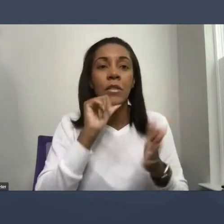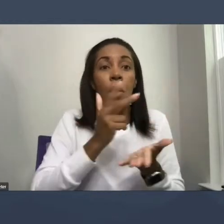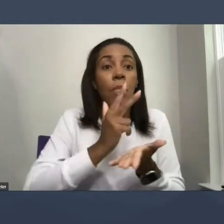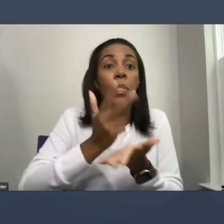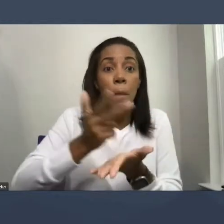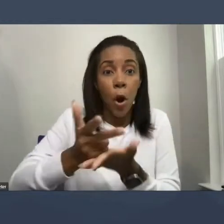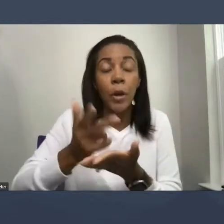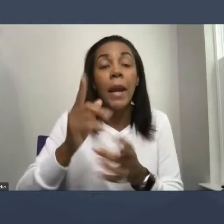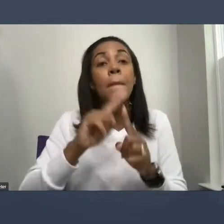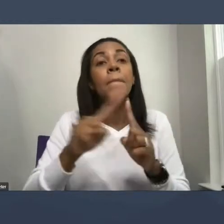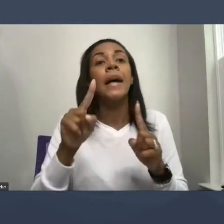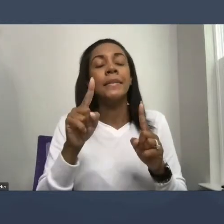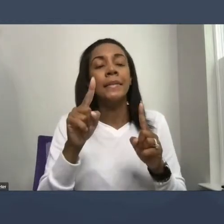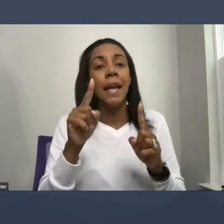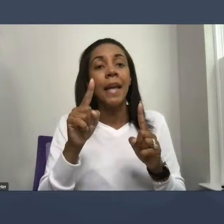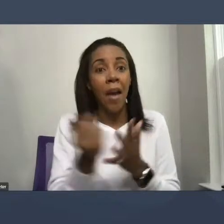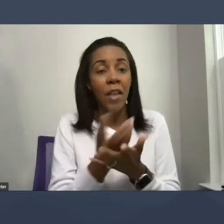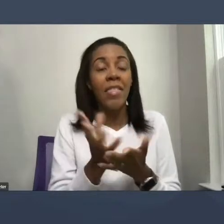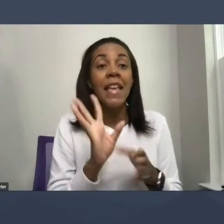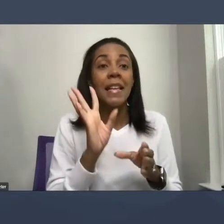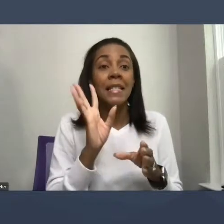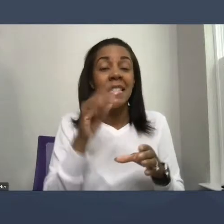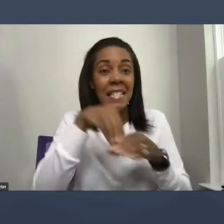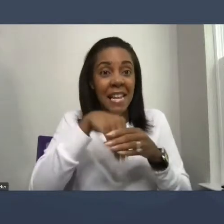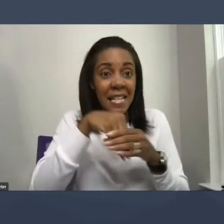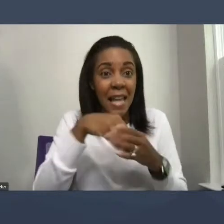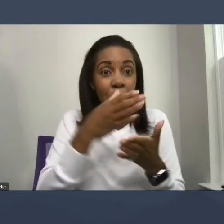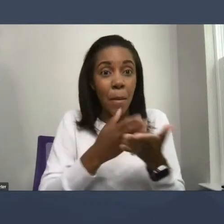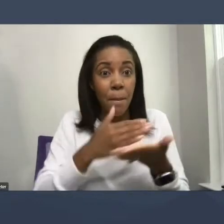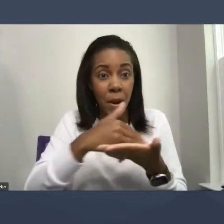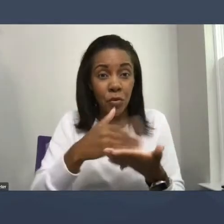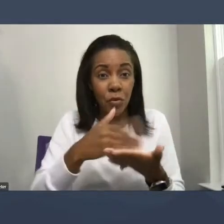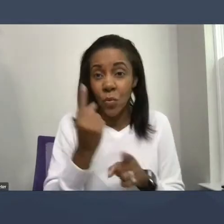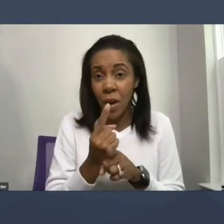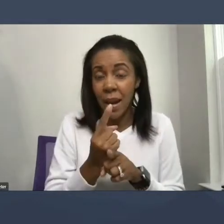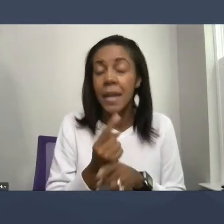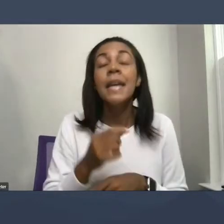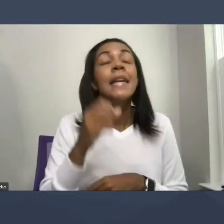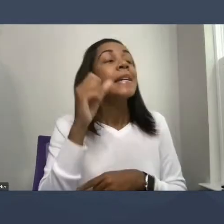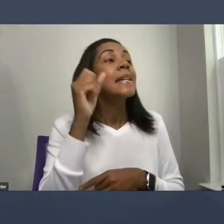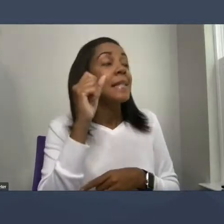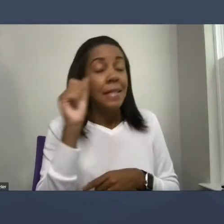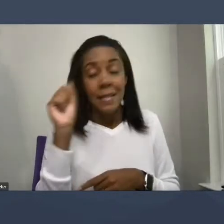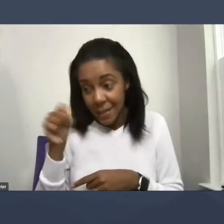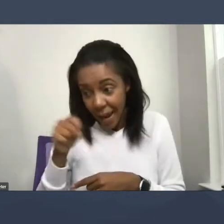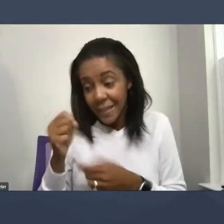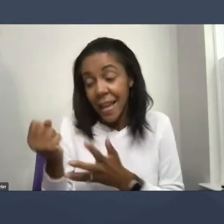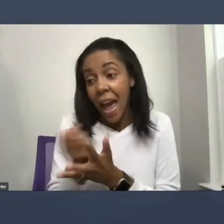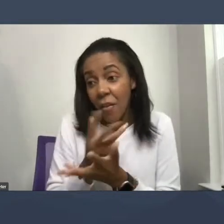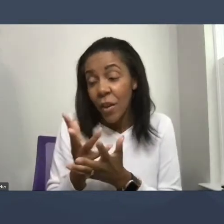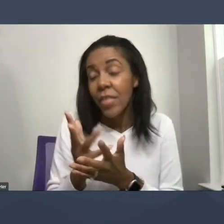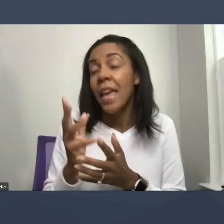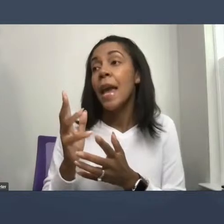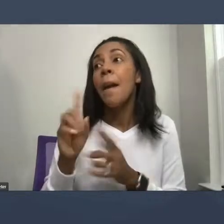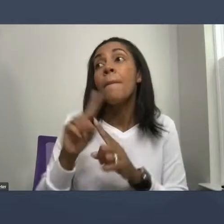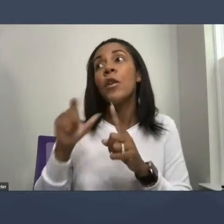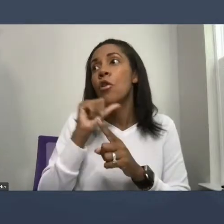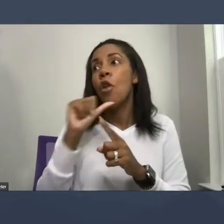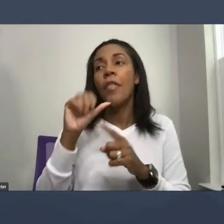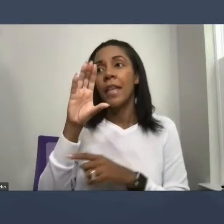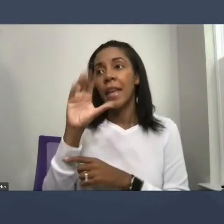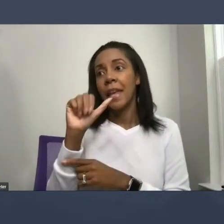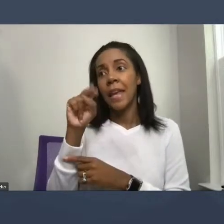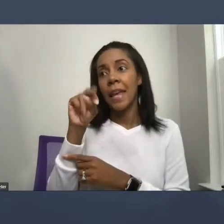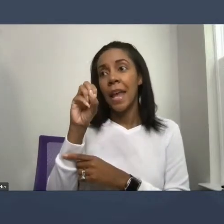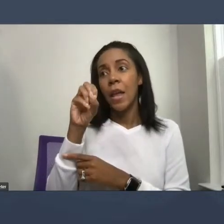within the budget given, correct? Everything except the canopy walk, which is an add to the budget. That last piece I showed